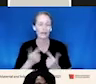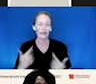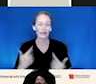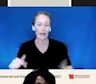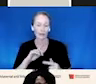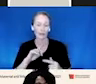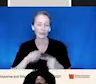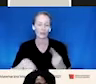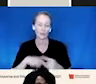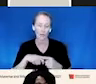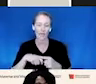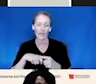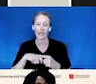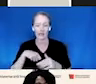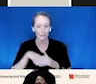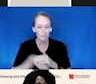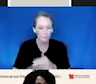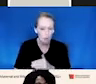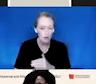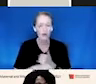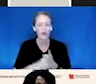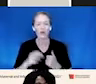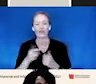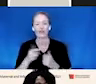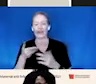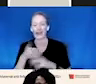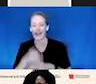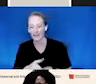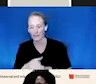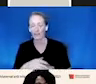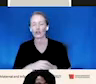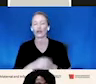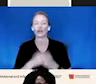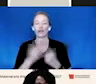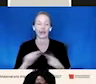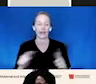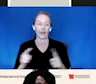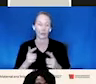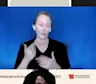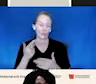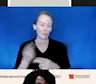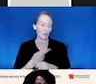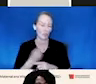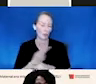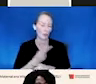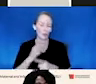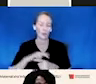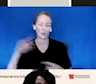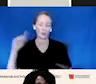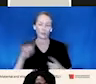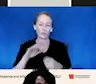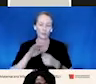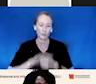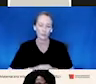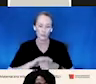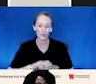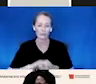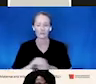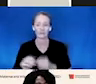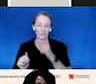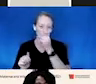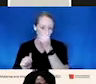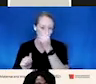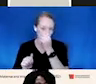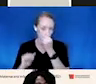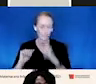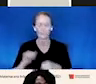naturally protected to keep the mom's stress down. The promotion of gentle words and song during pregnancy. So it's aimed at reducing